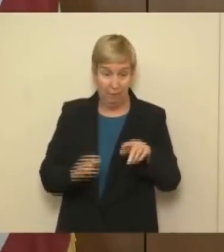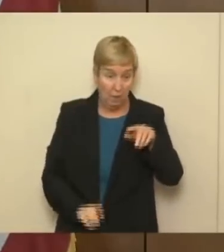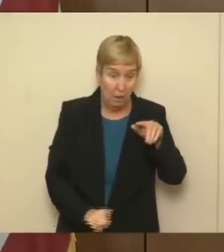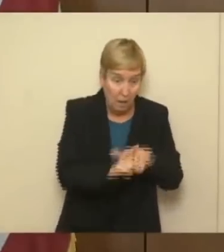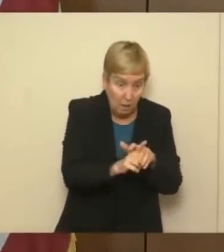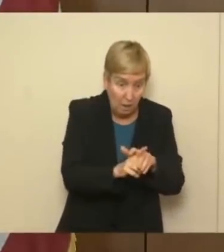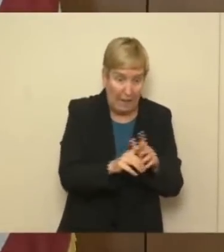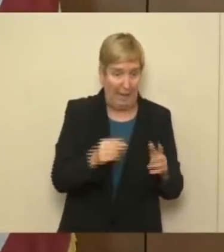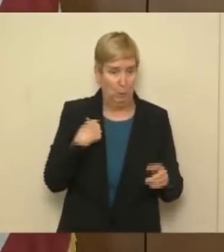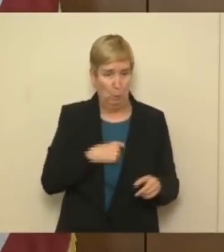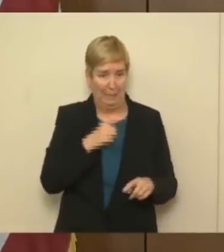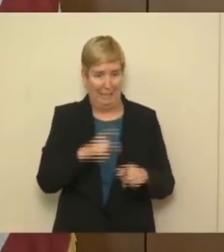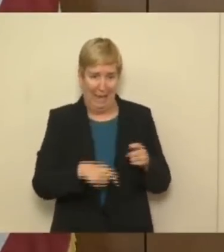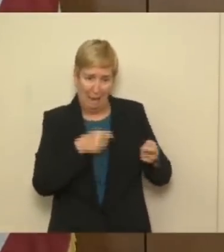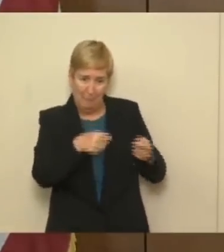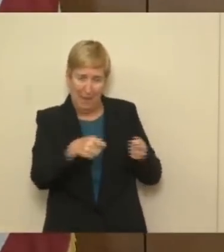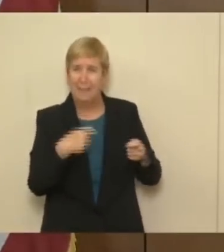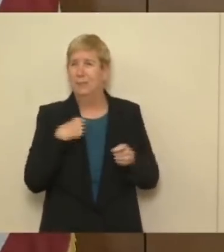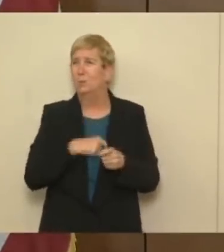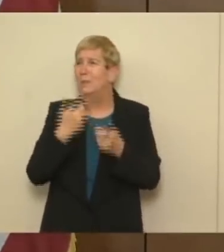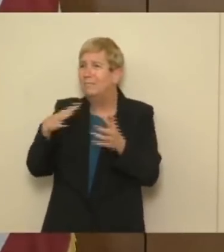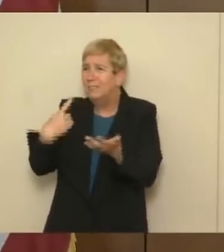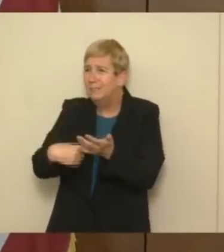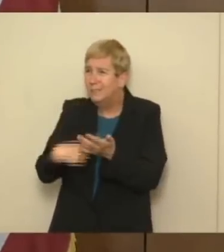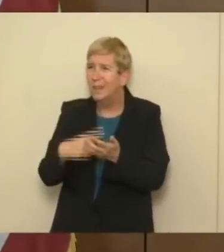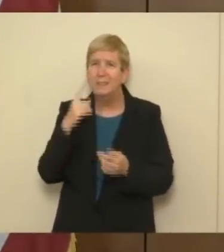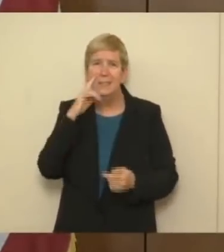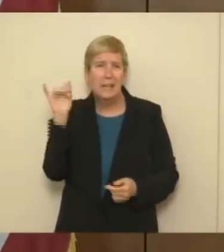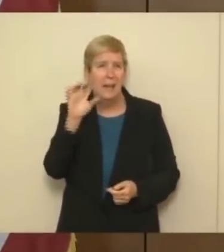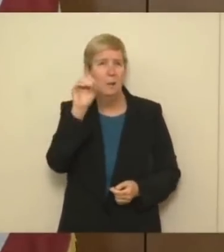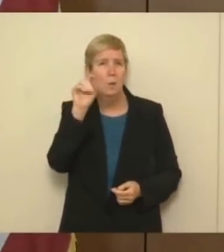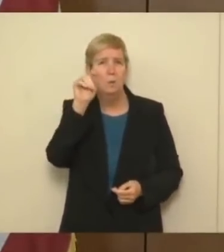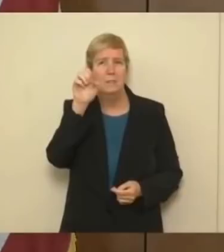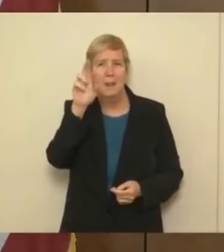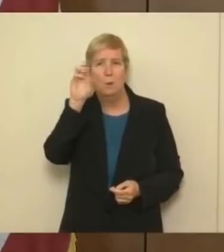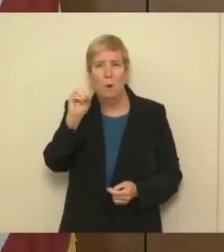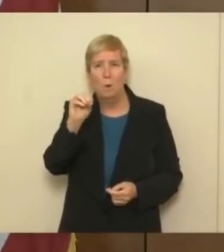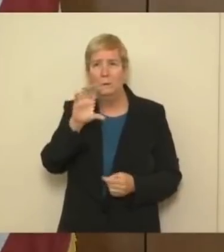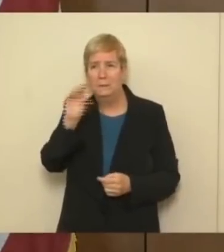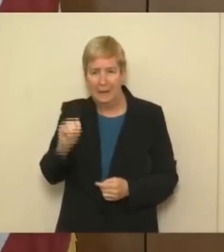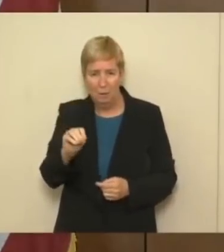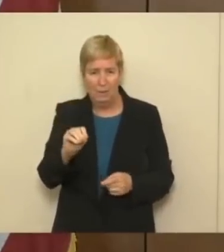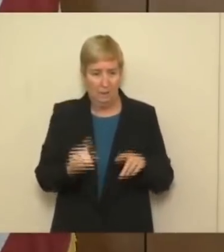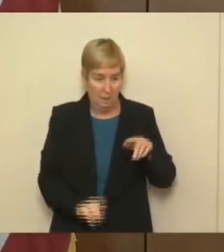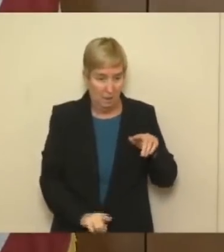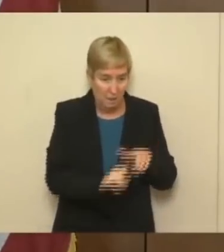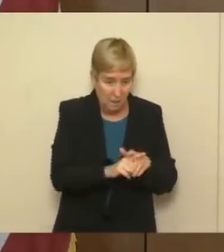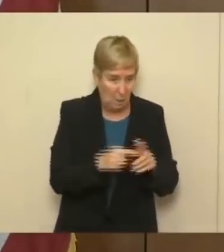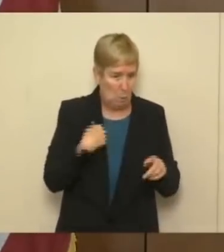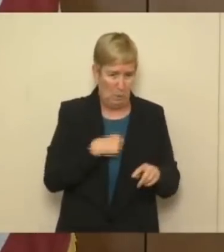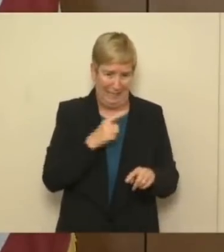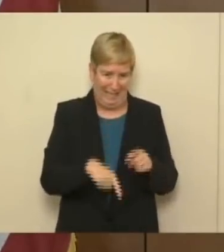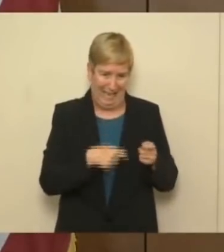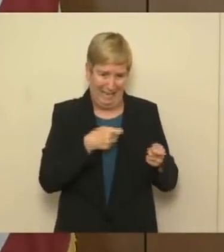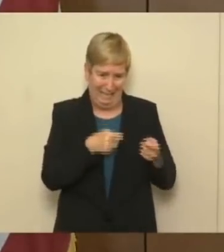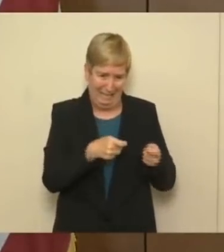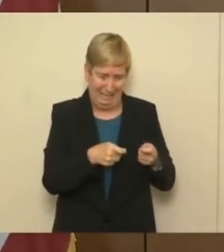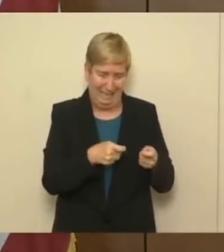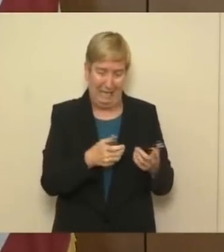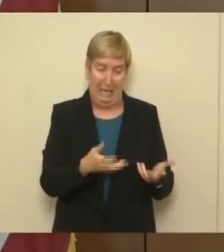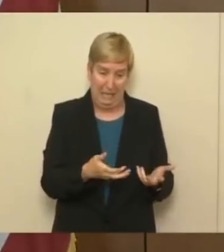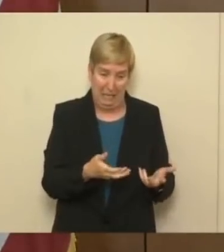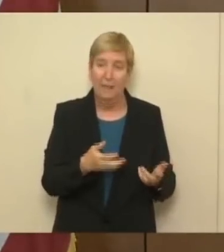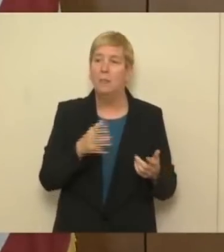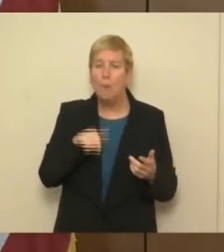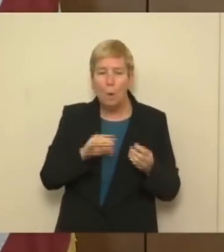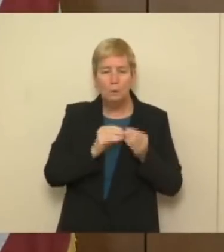particular community, and we've talked about that, like Otero County. I'm concerned by that. I look at those numbers and those